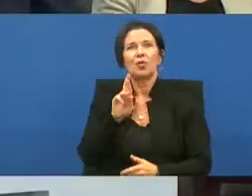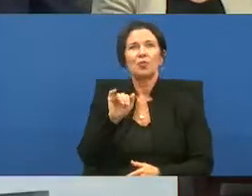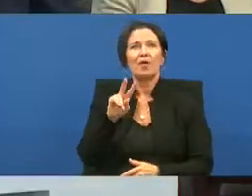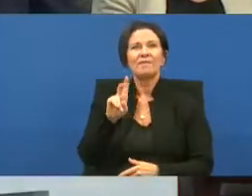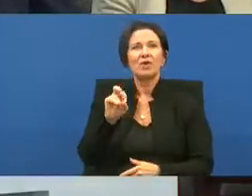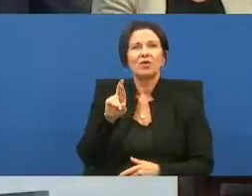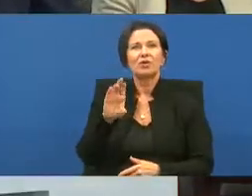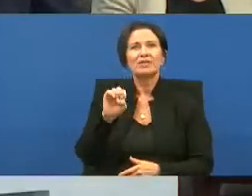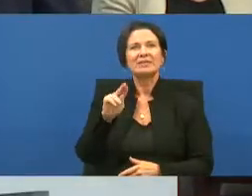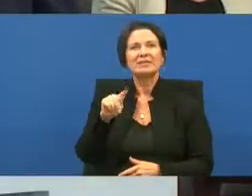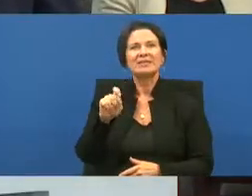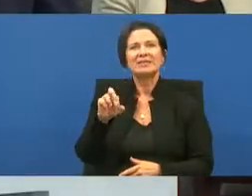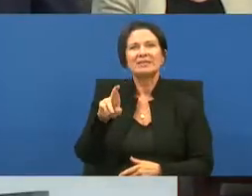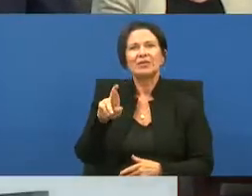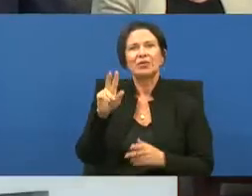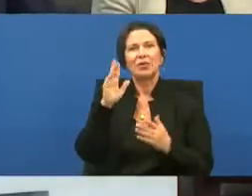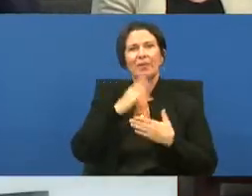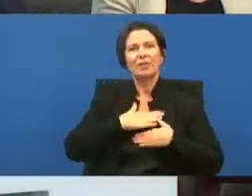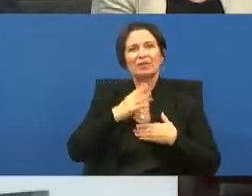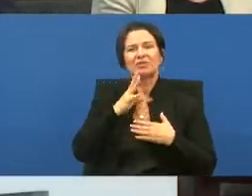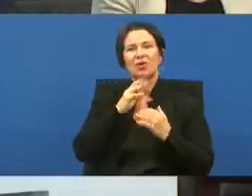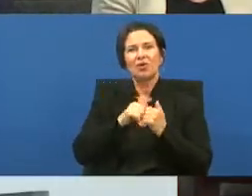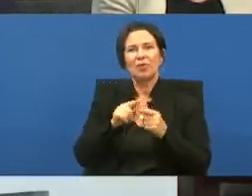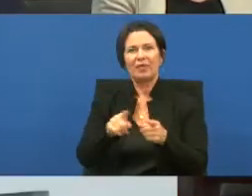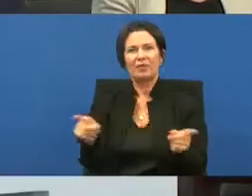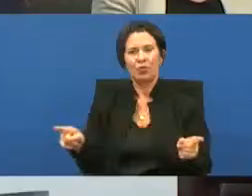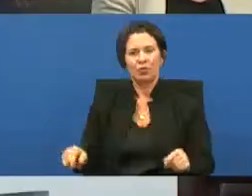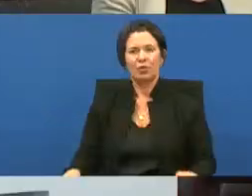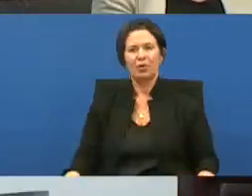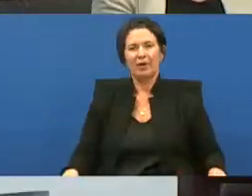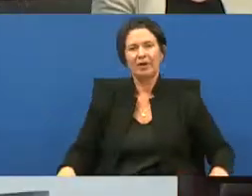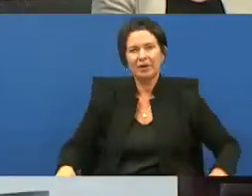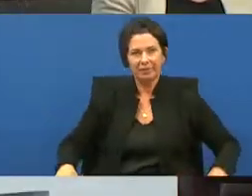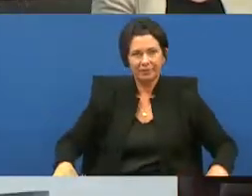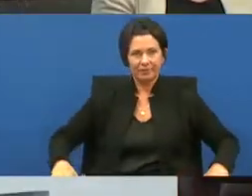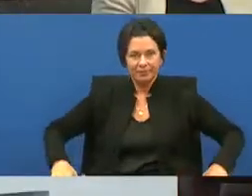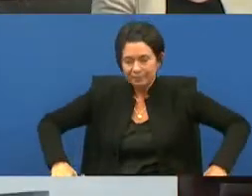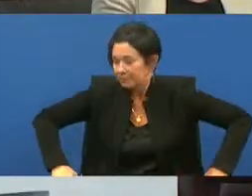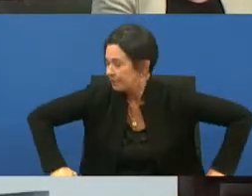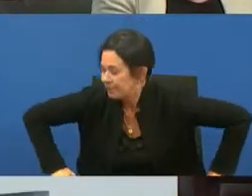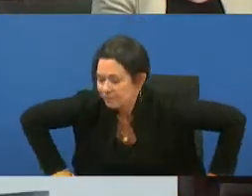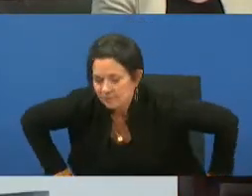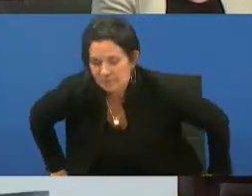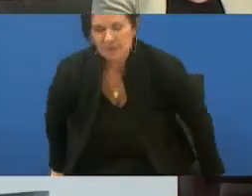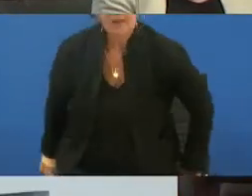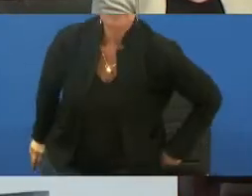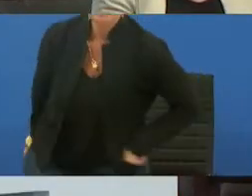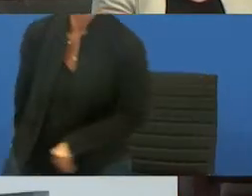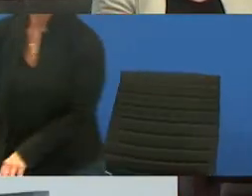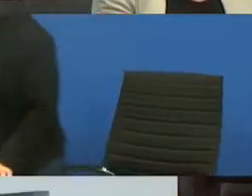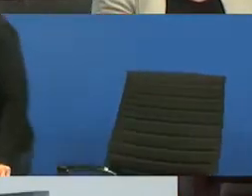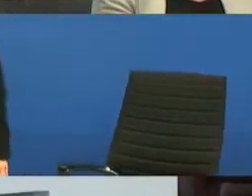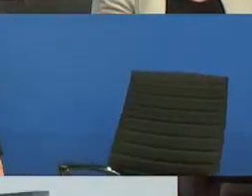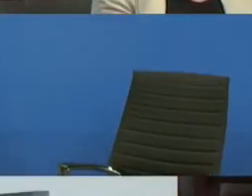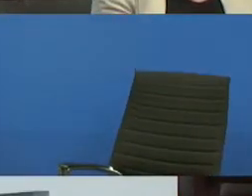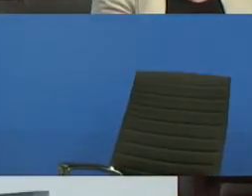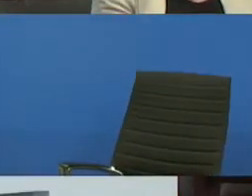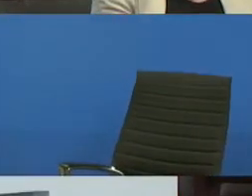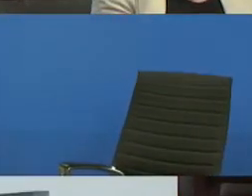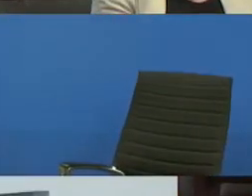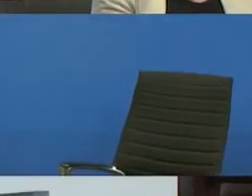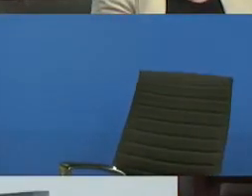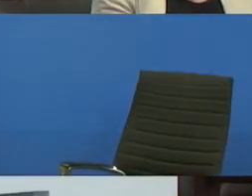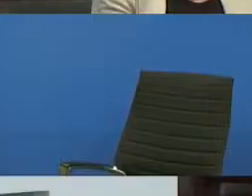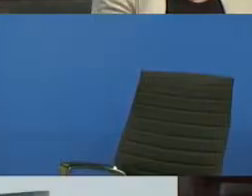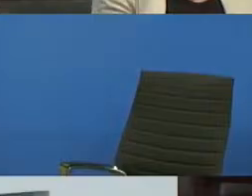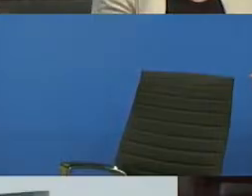appreciate the opportunity to talk to you all. Yeah, thank you. We will open it up to any questions and comments at this time. And I'll